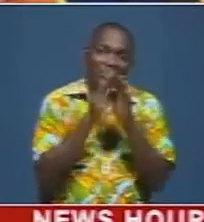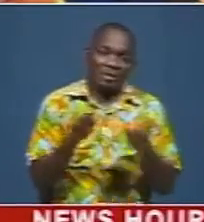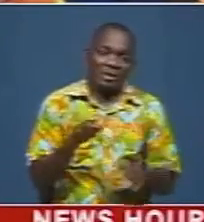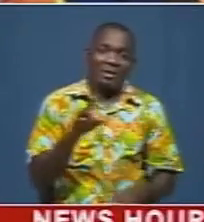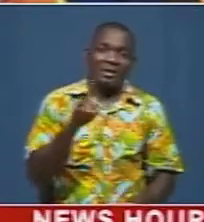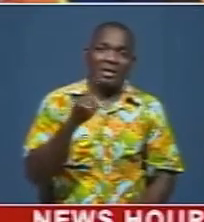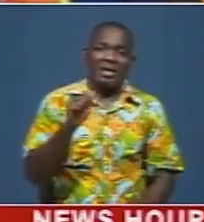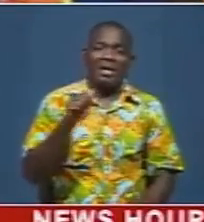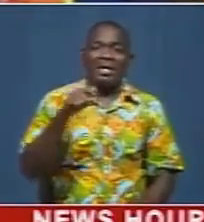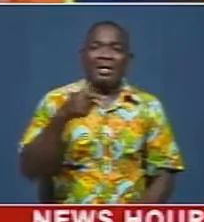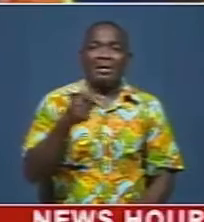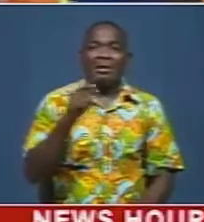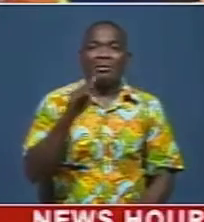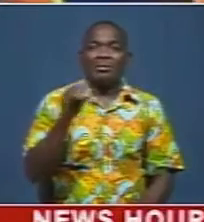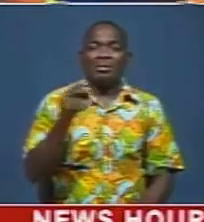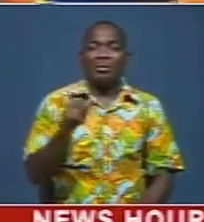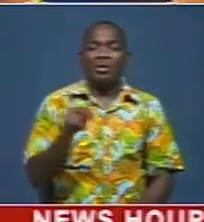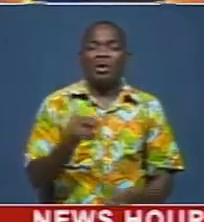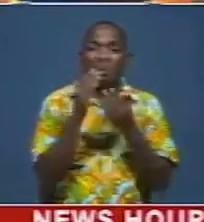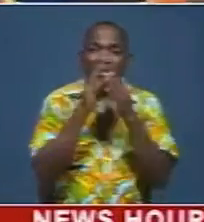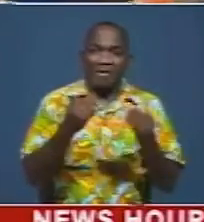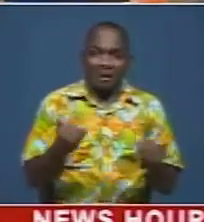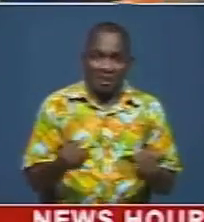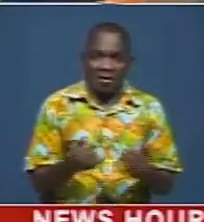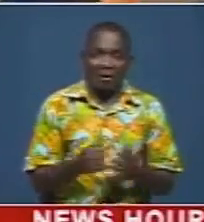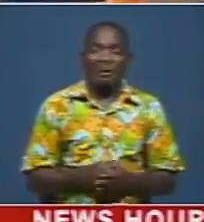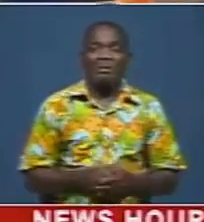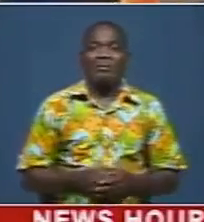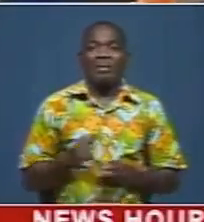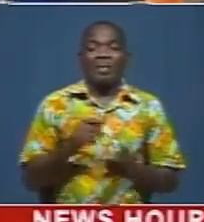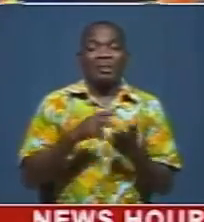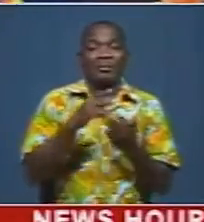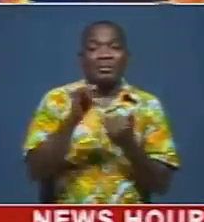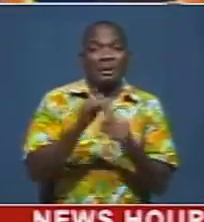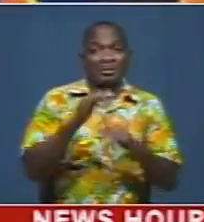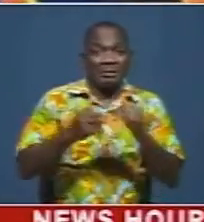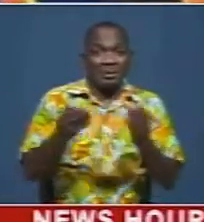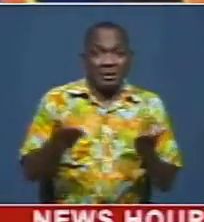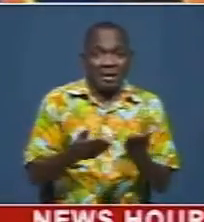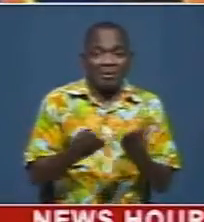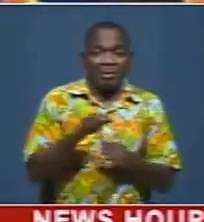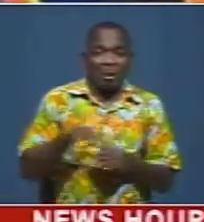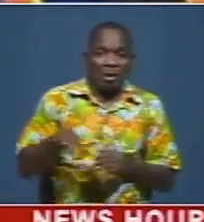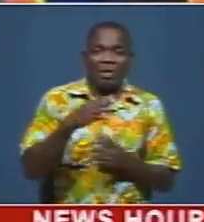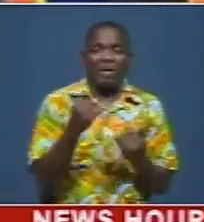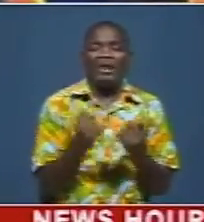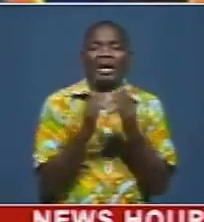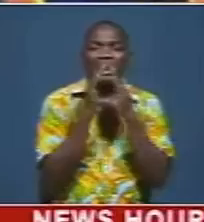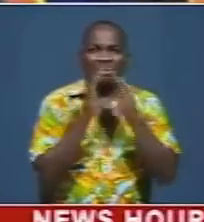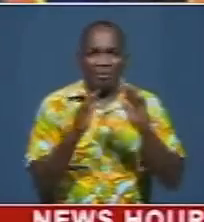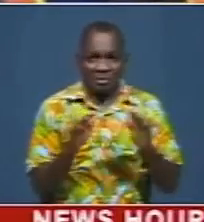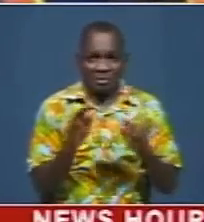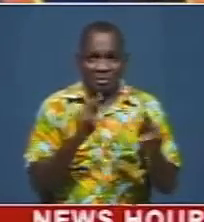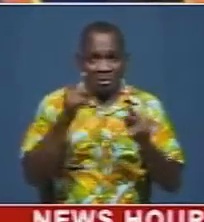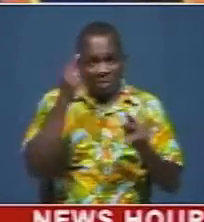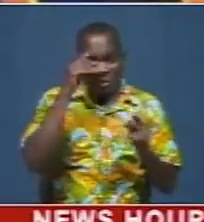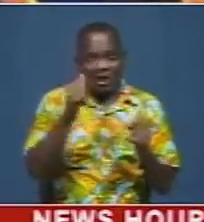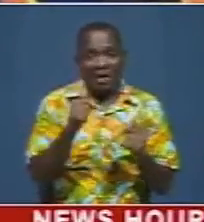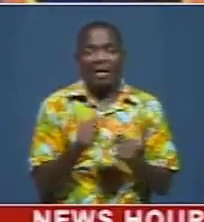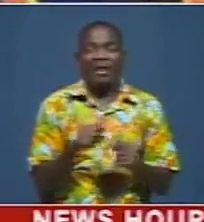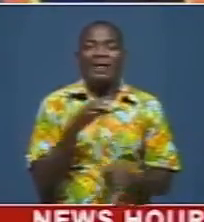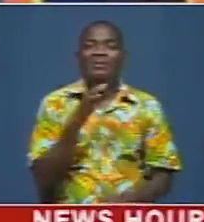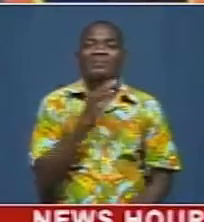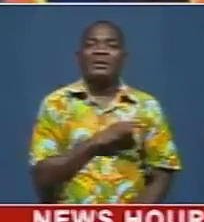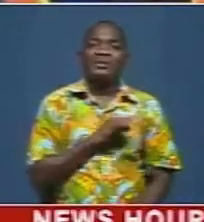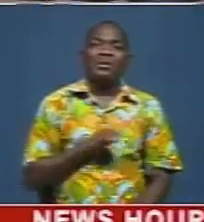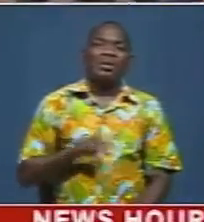whose soil, whose land that this airport facility is being constructed, they see it that is a benefit of the